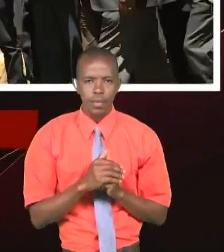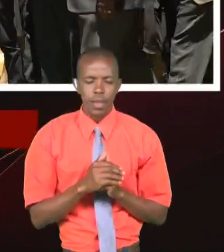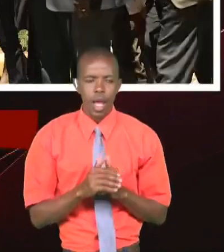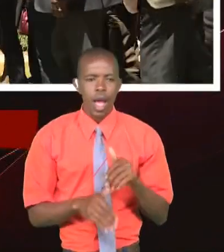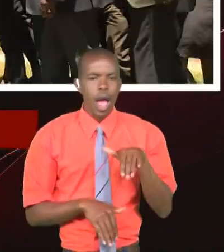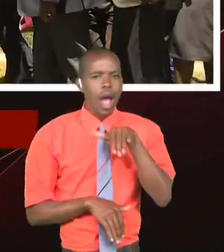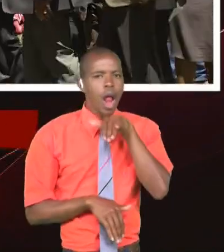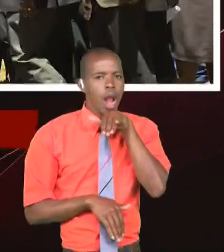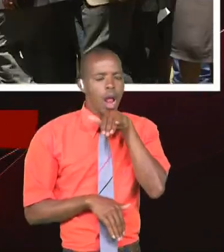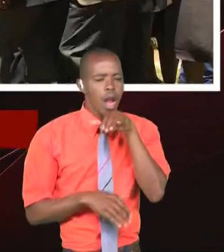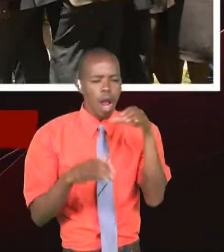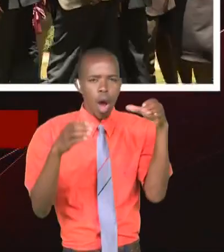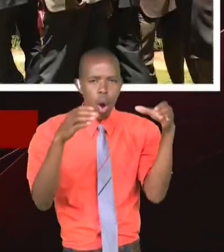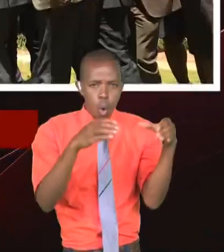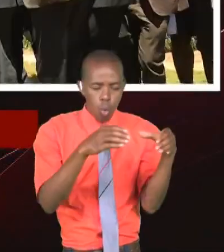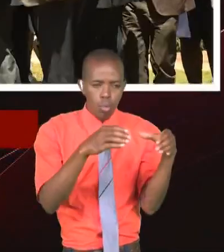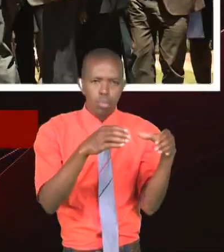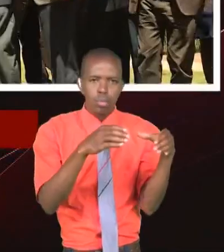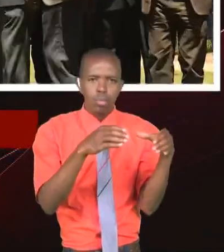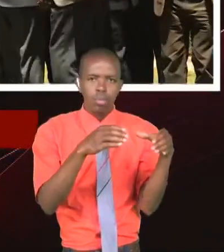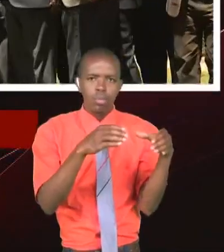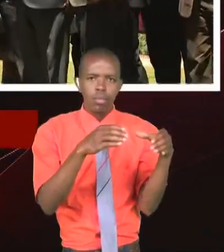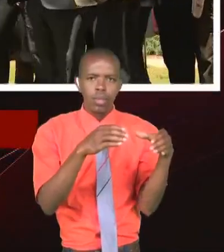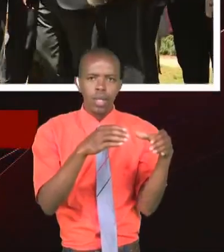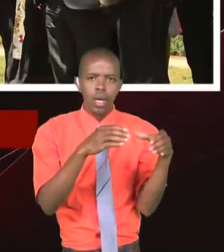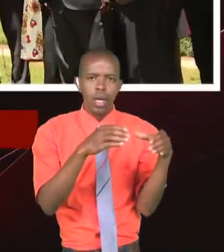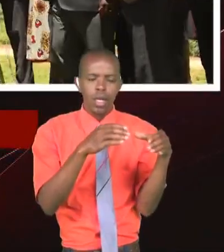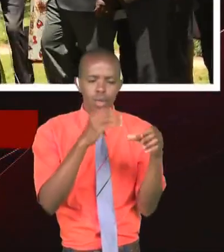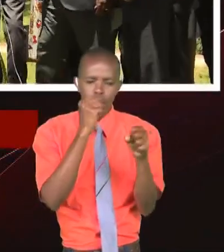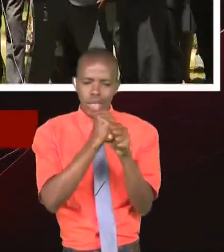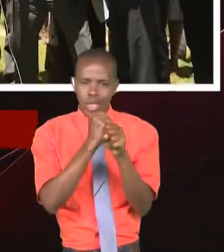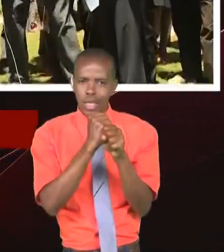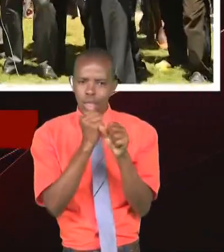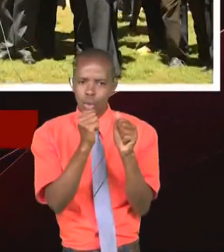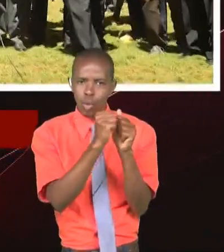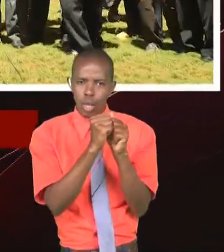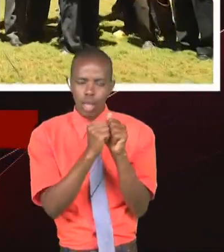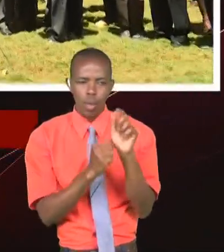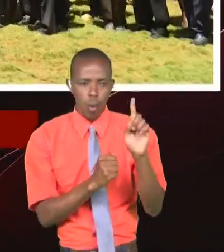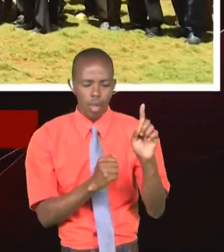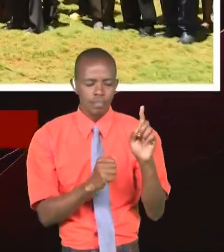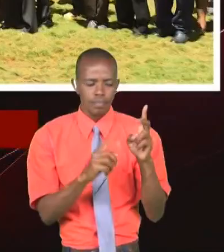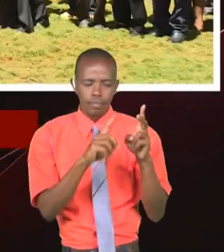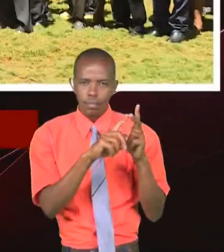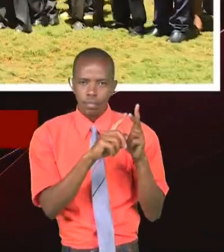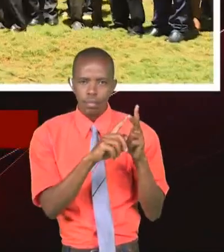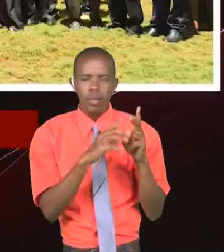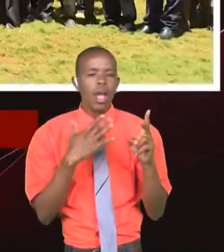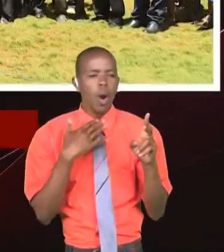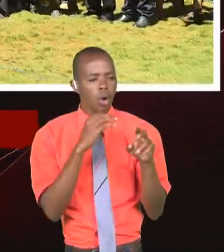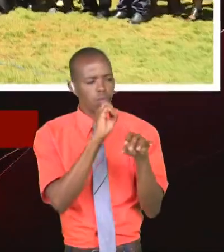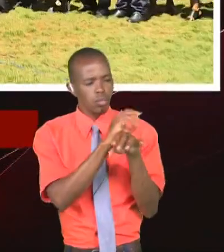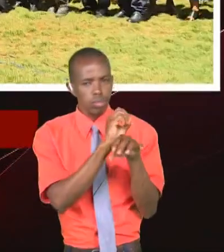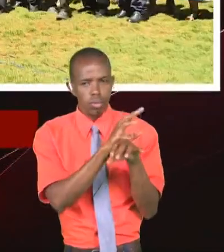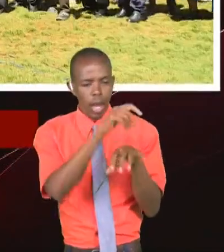Raila's party could afford to do the kind of gerrymandering they did with them. That is one. Second, I would like just to advise them that